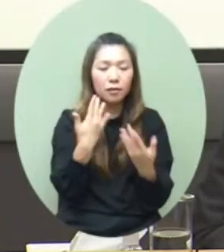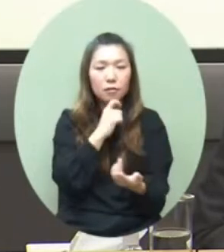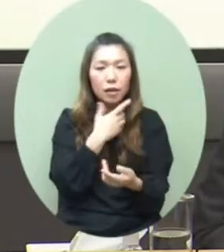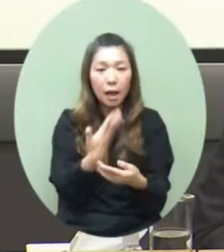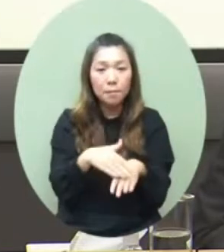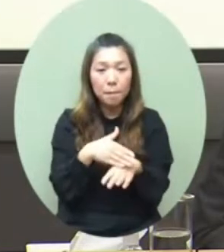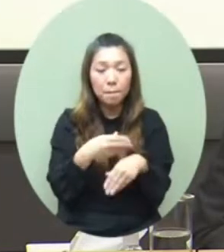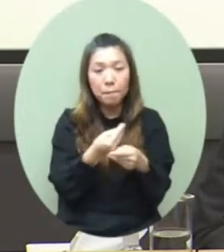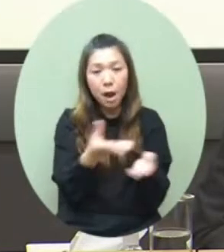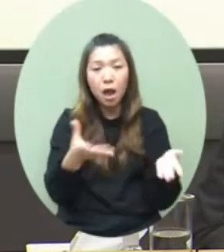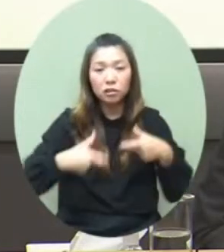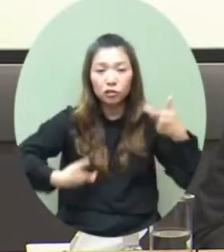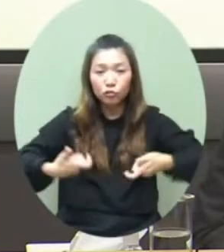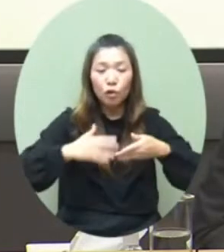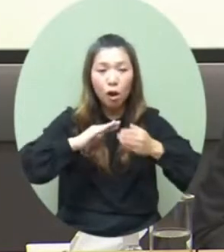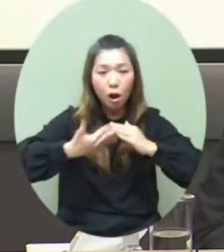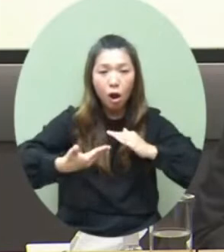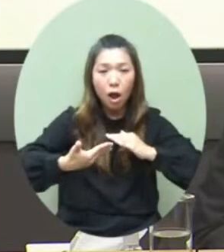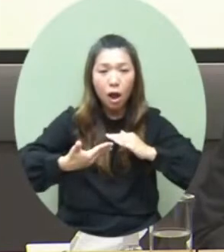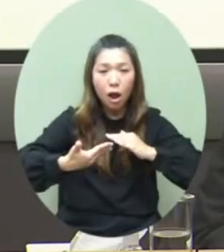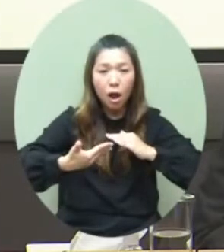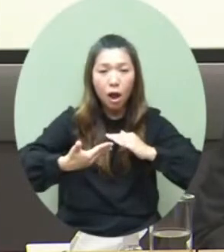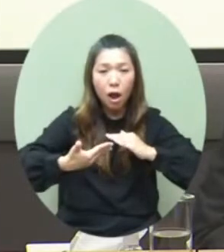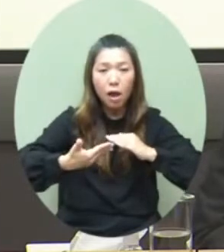There are voices in the newspapers.